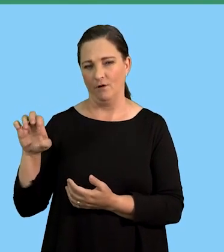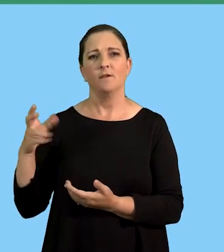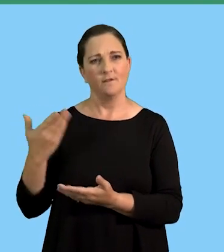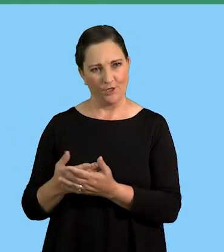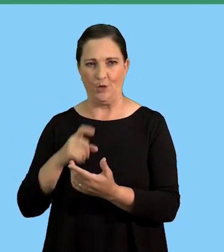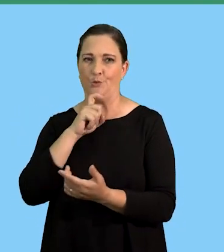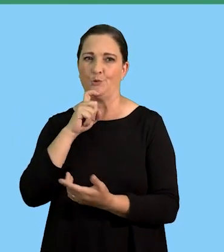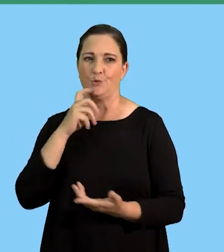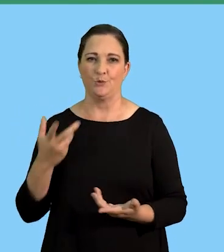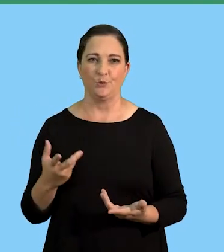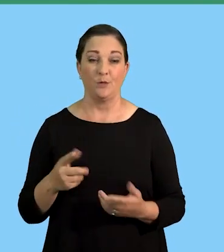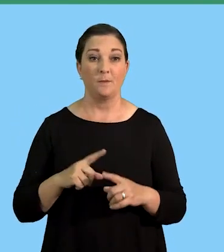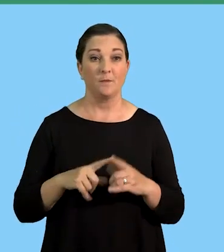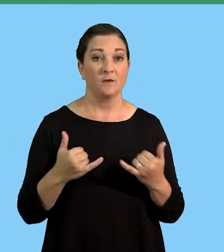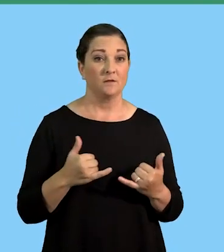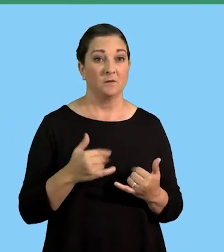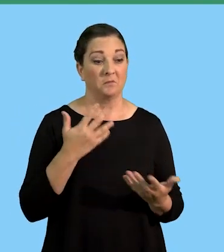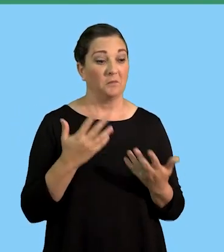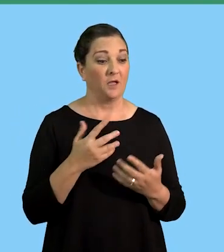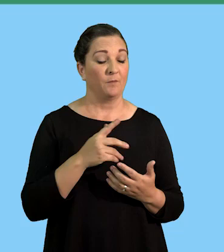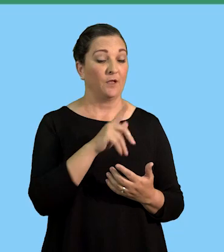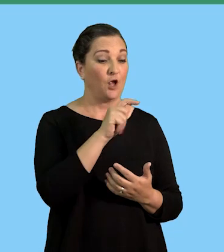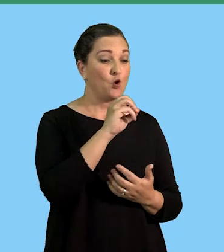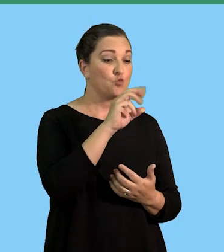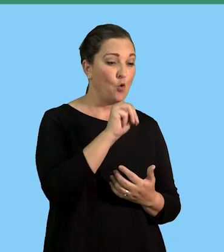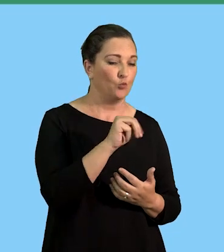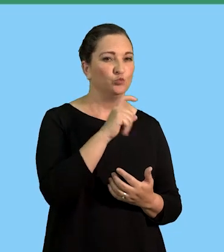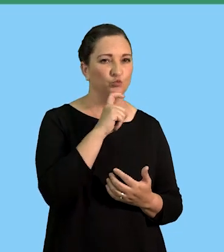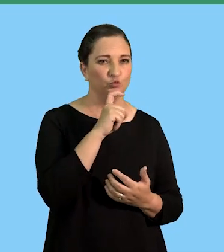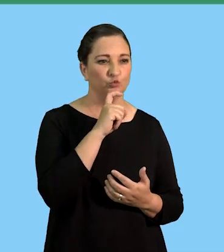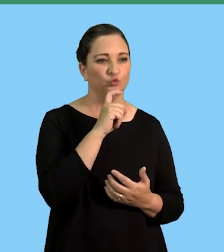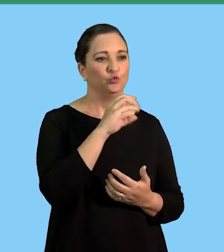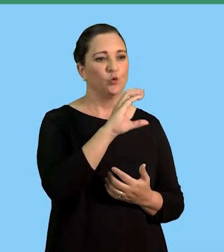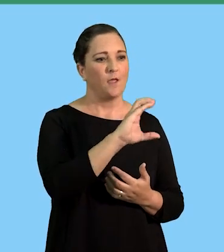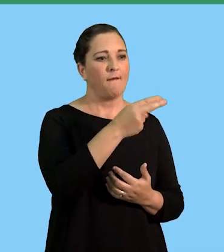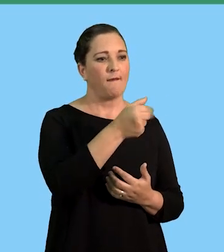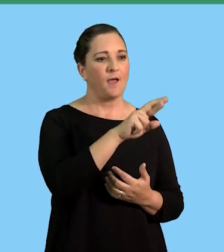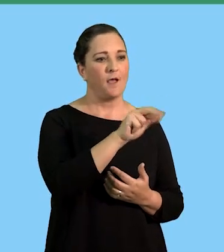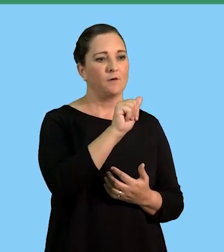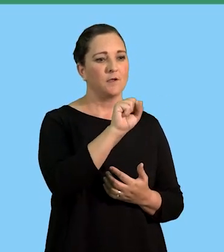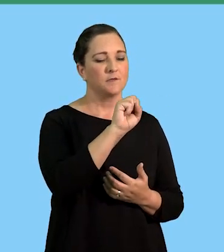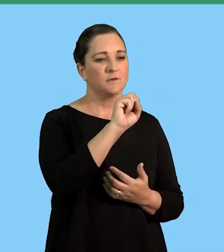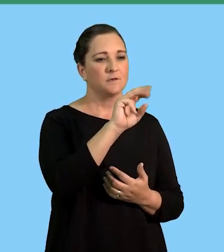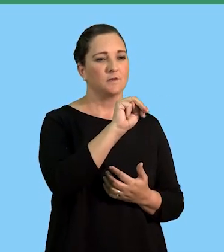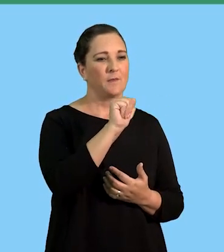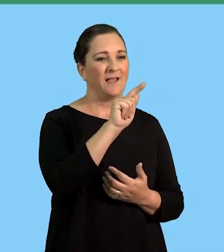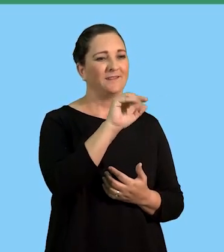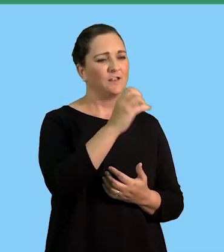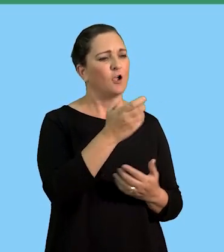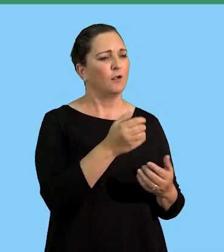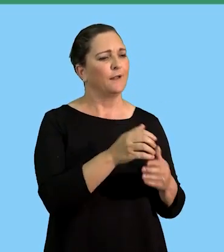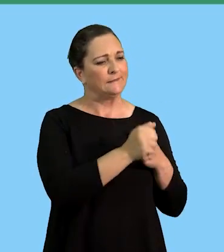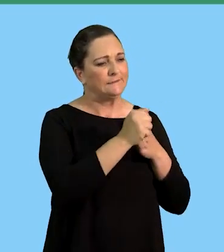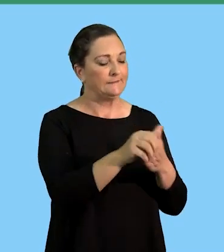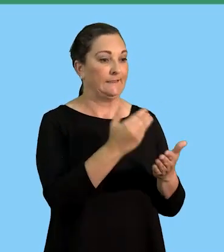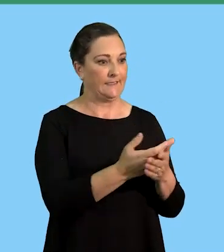vision to the subordinates or employees so that they work towards achieving the vision, then you can use charismatic as a leader so